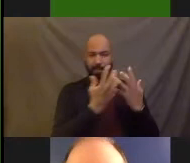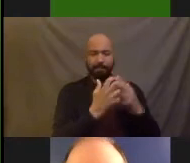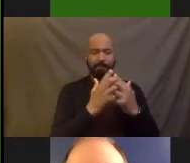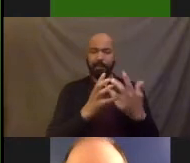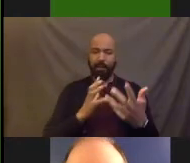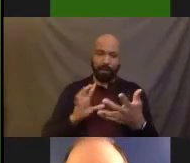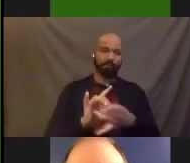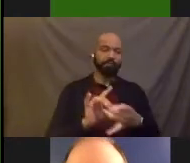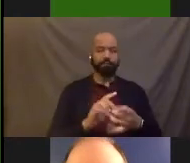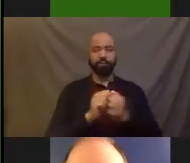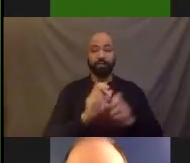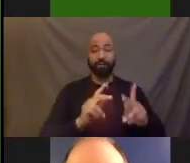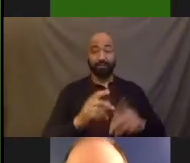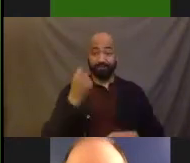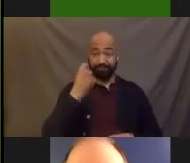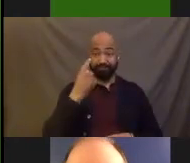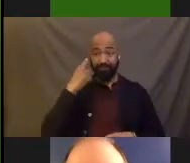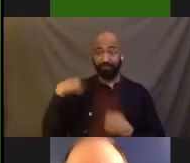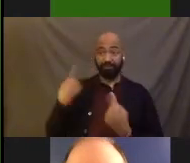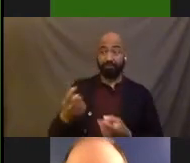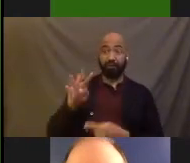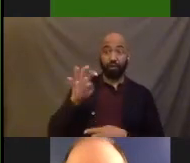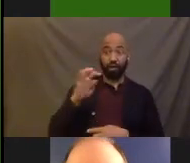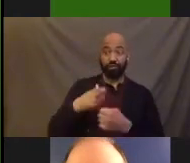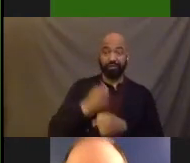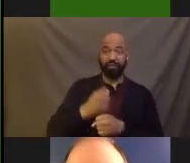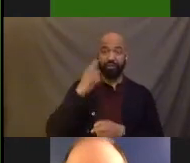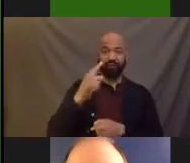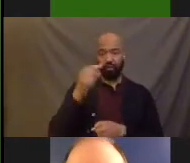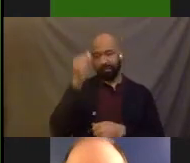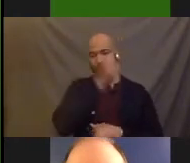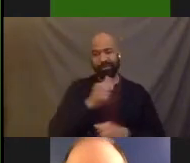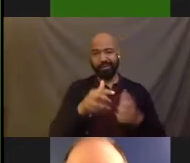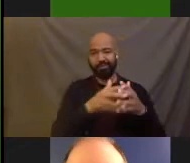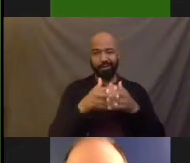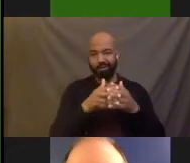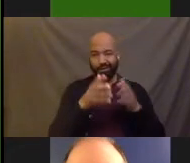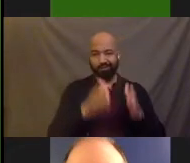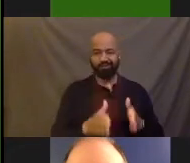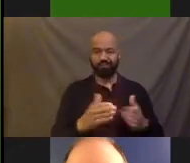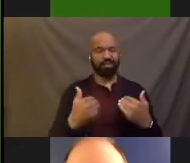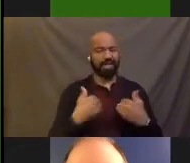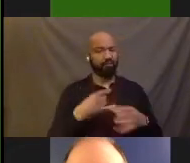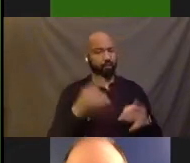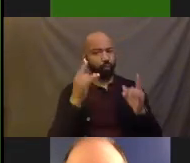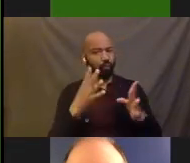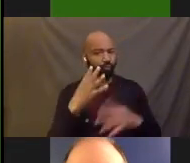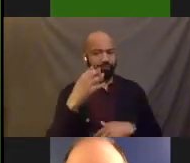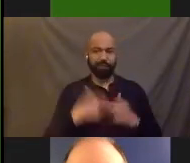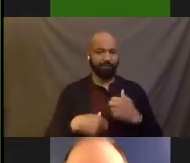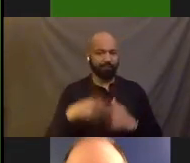the last 400 years for African Americans have been a very tough experience within the United States with